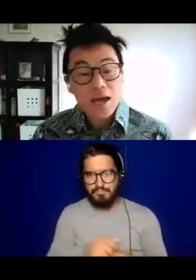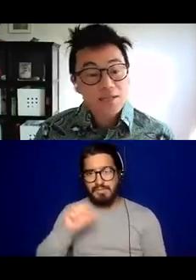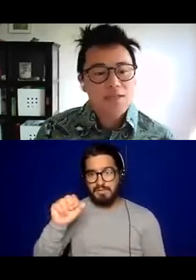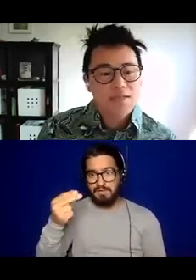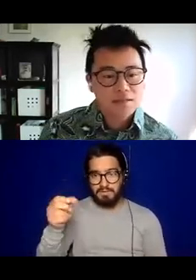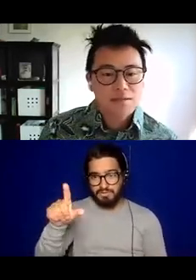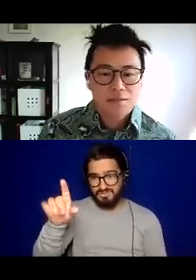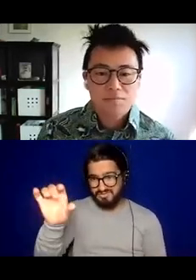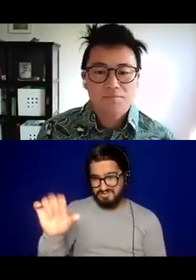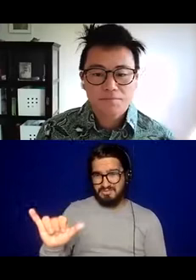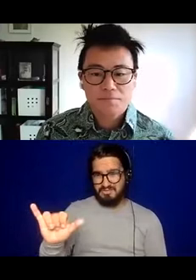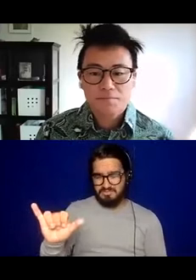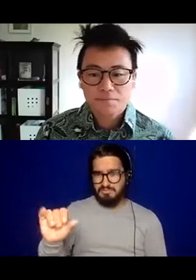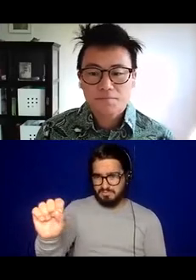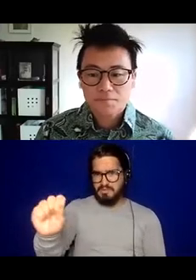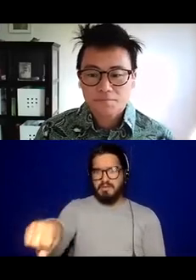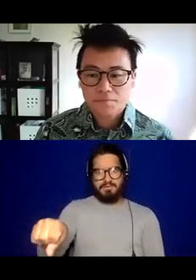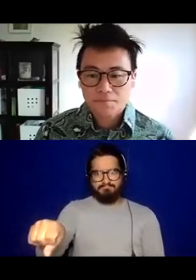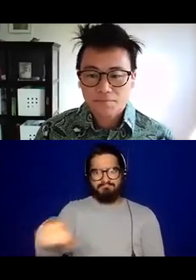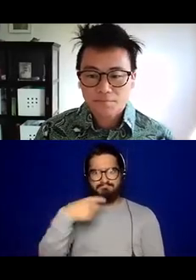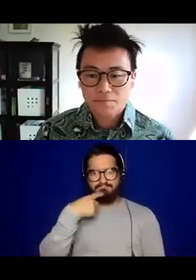Ashley, yes.